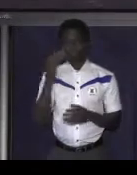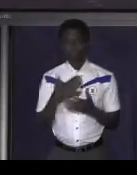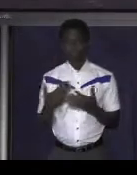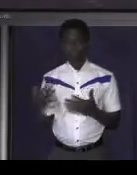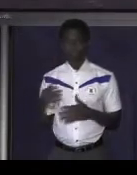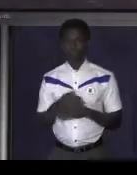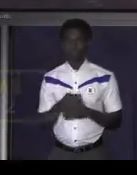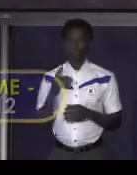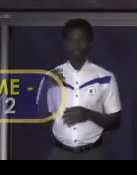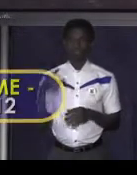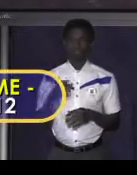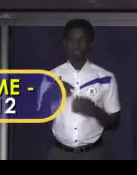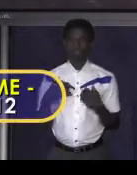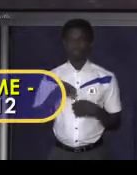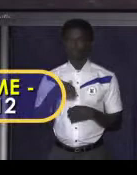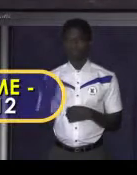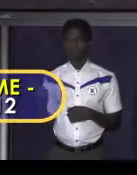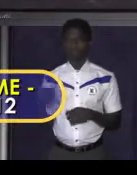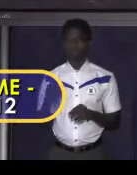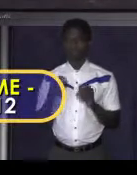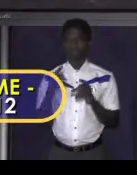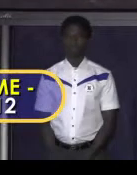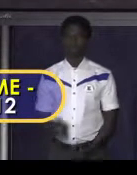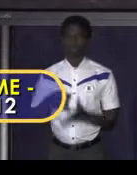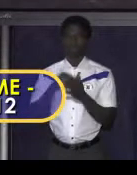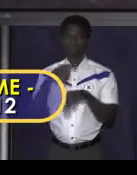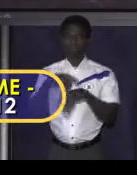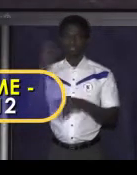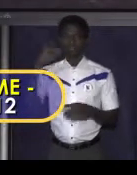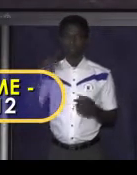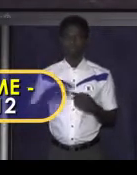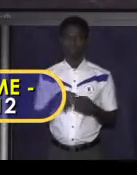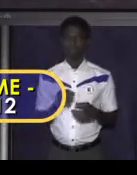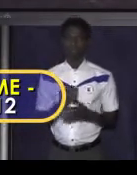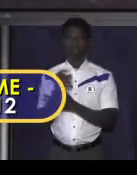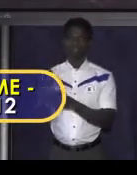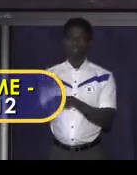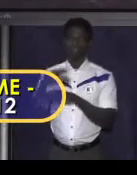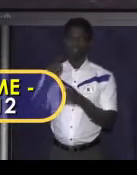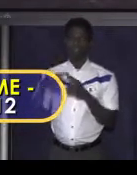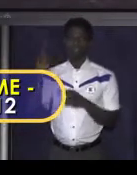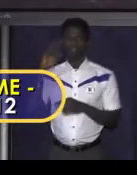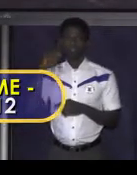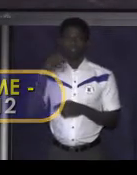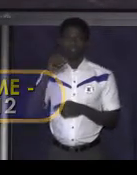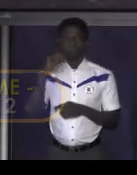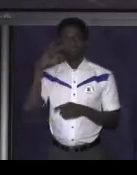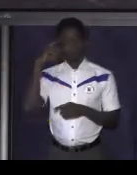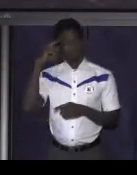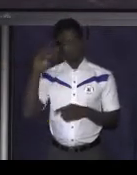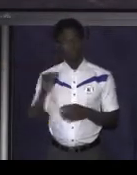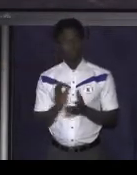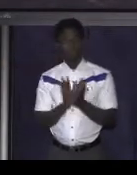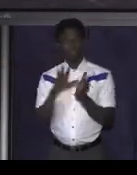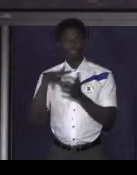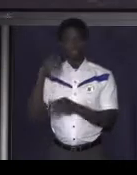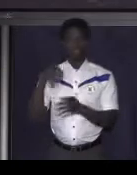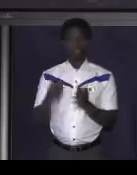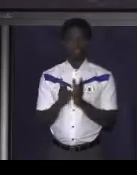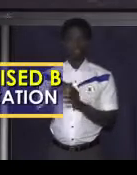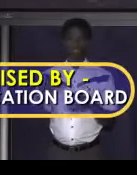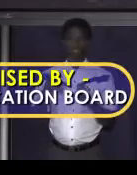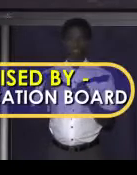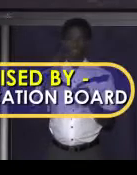things, you still have another opportunity to revise them. It's time for me to hand you over to Uncle Koko for the General Studies revision class,